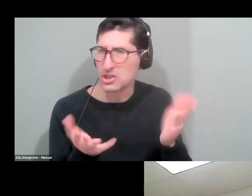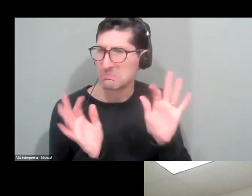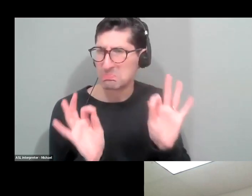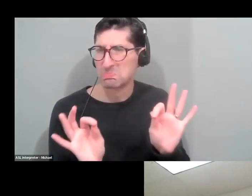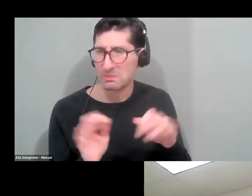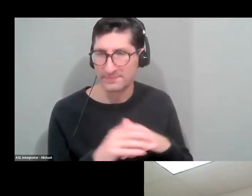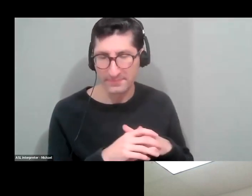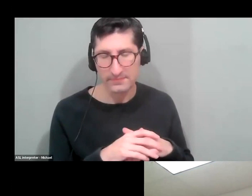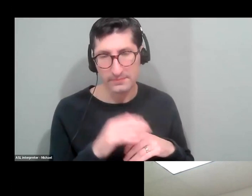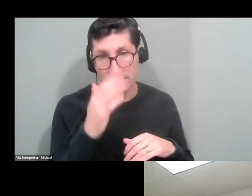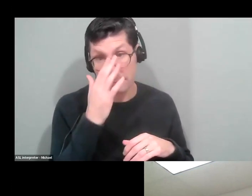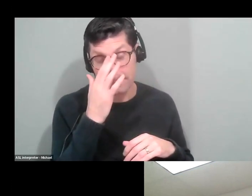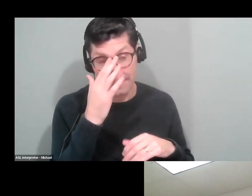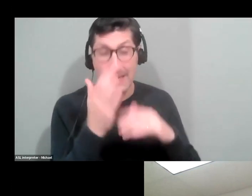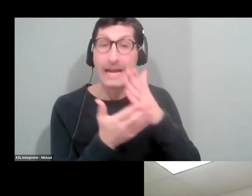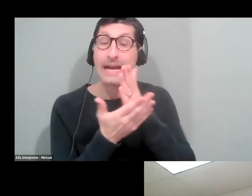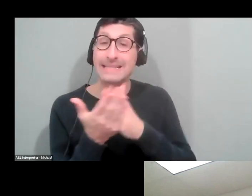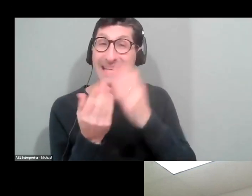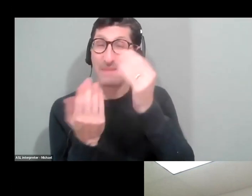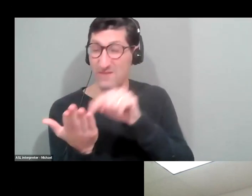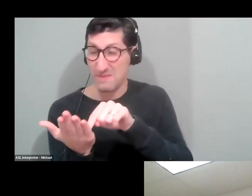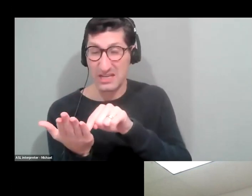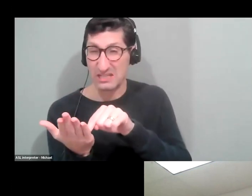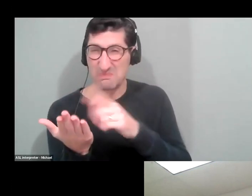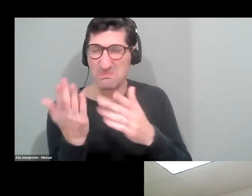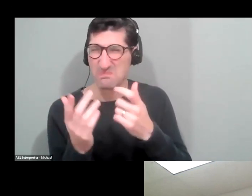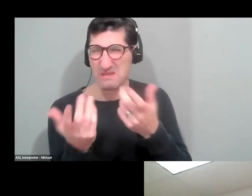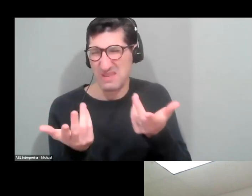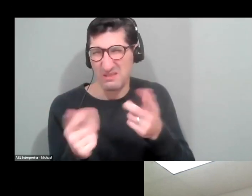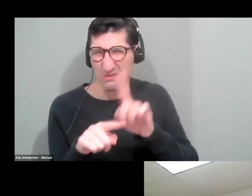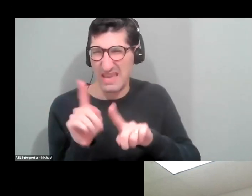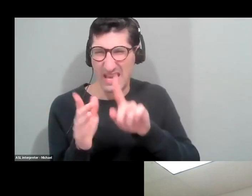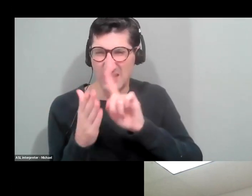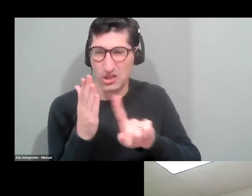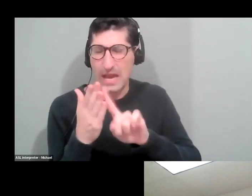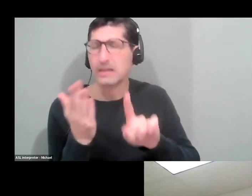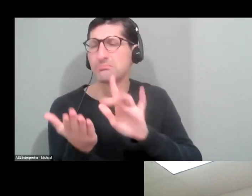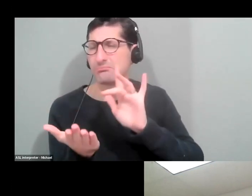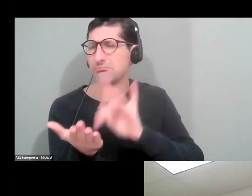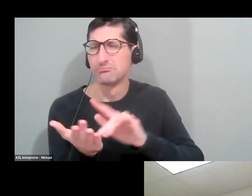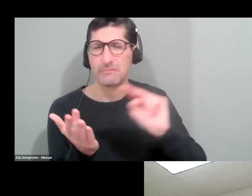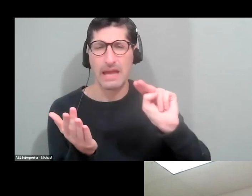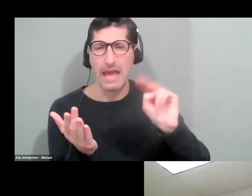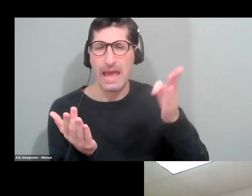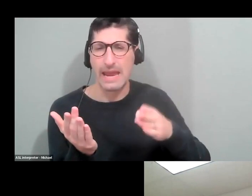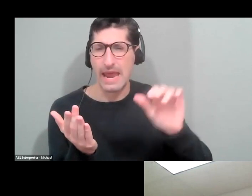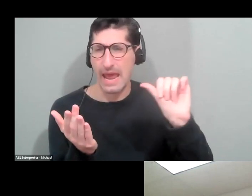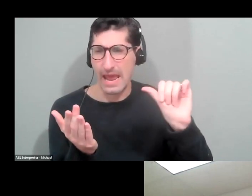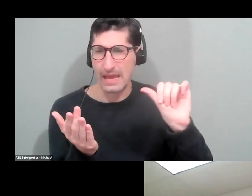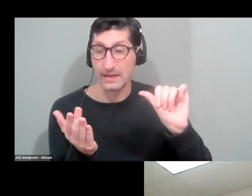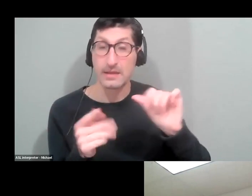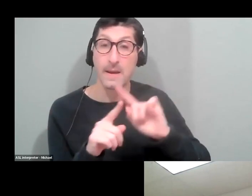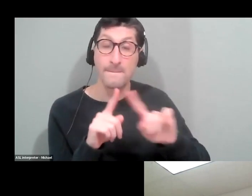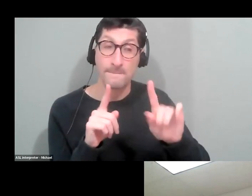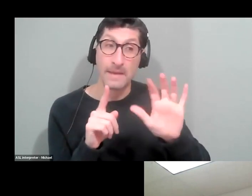relevant, you can just hit other or type in NA for things like that. It would still be very helpful to us to know